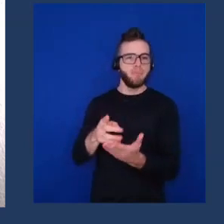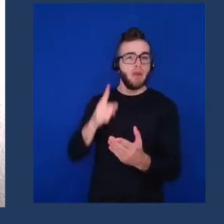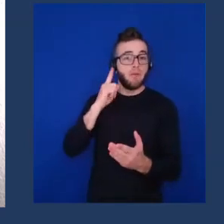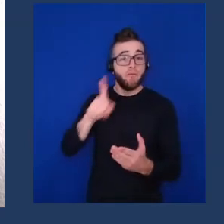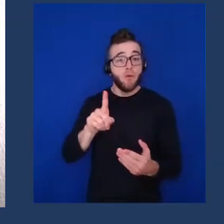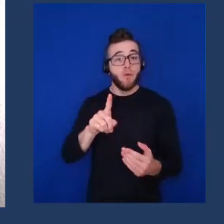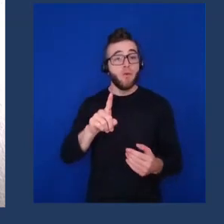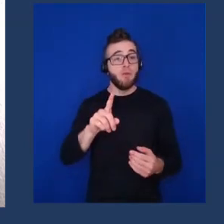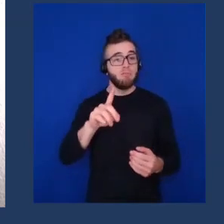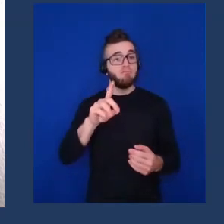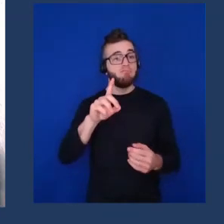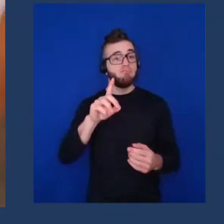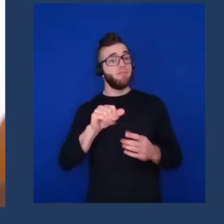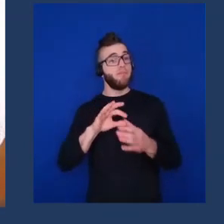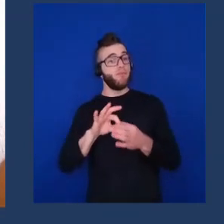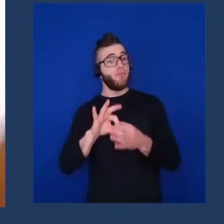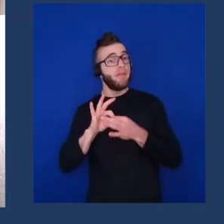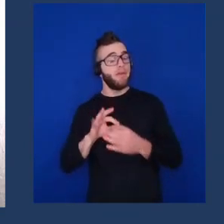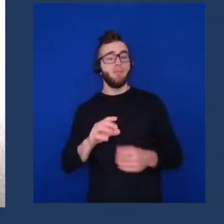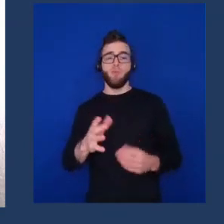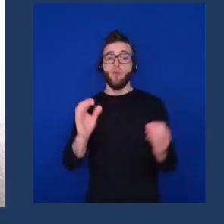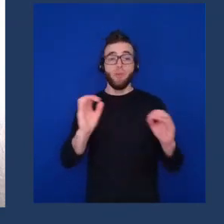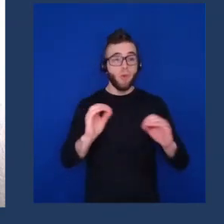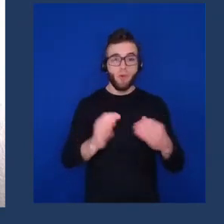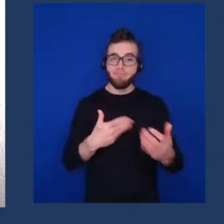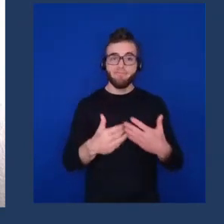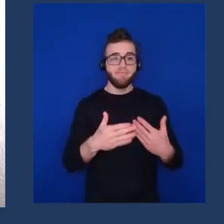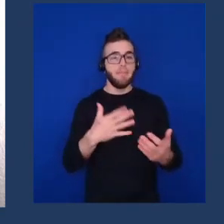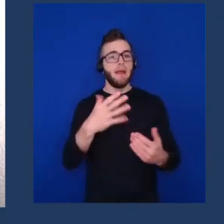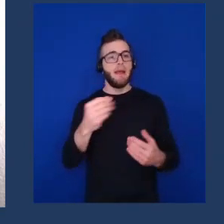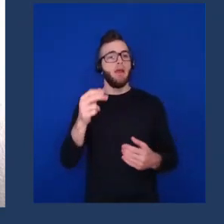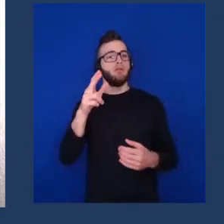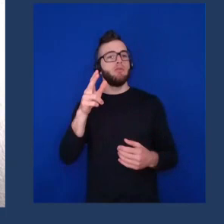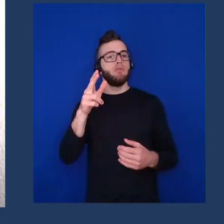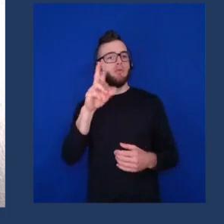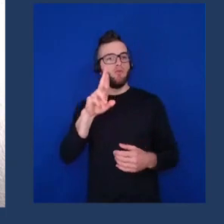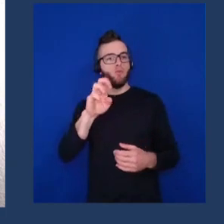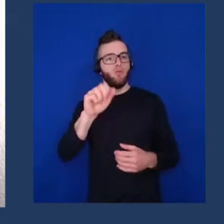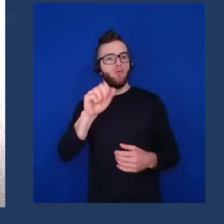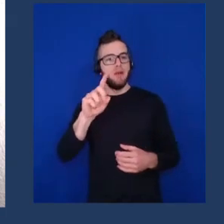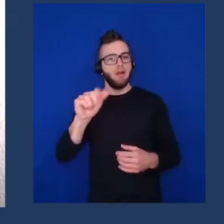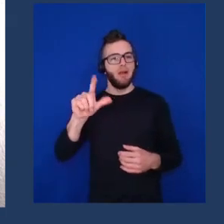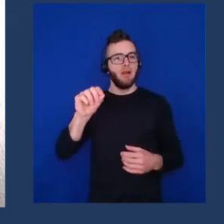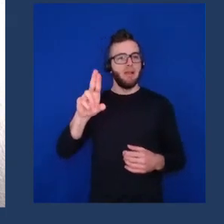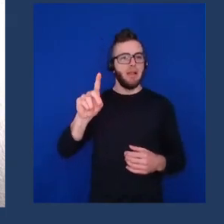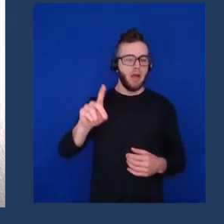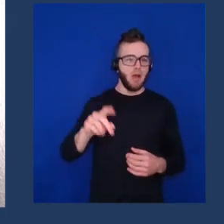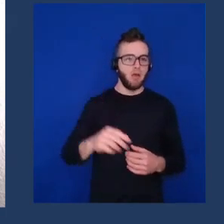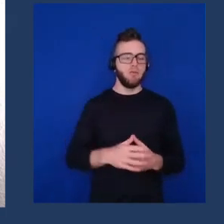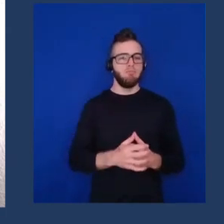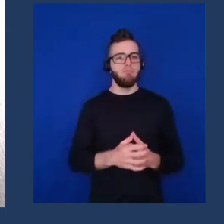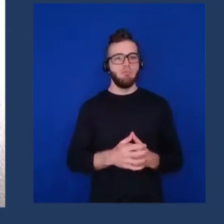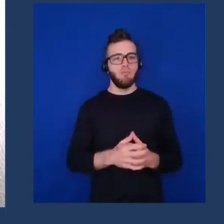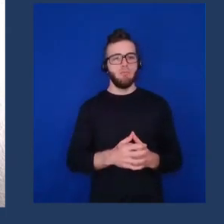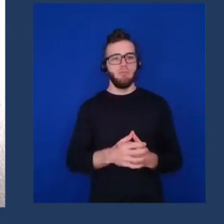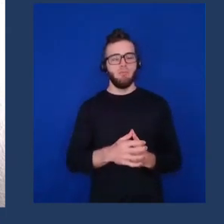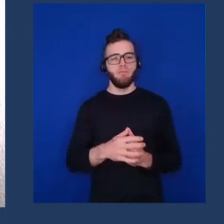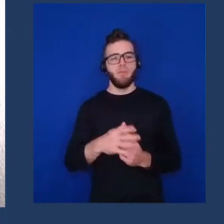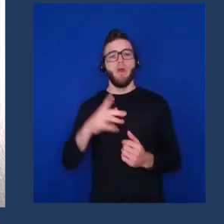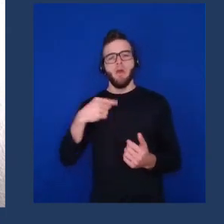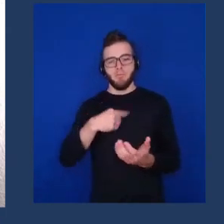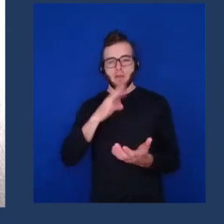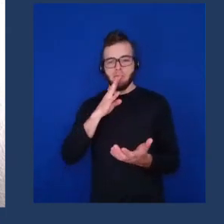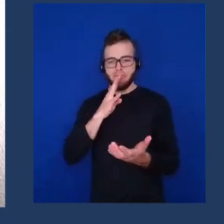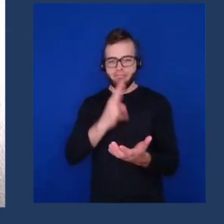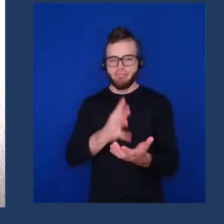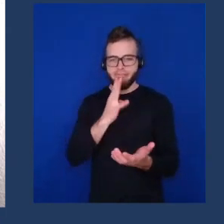aloud, being able to have text on your screen read aloud to you when you're in the browser or in a Word document.